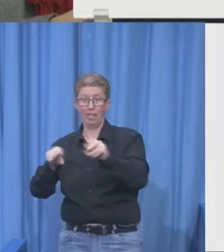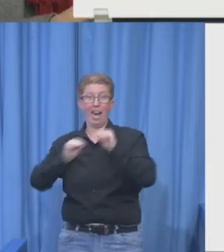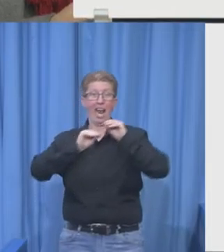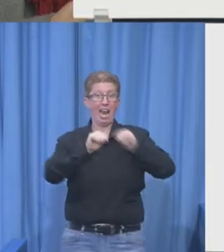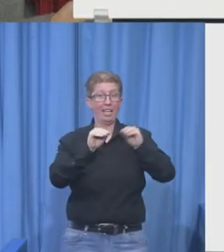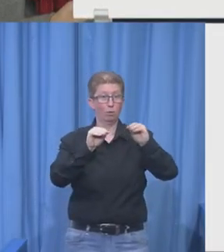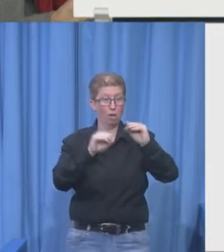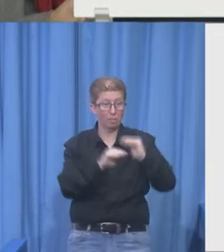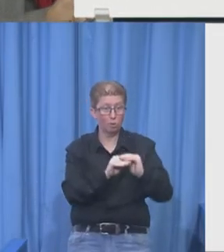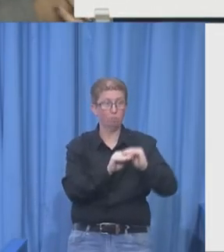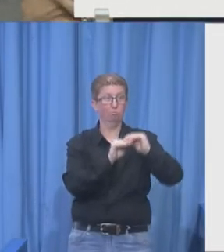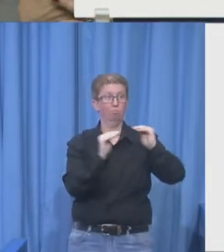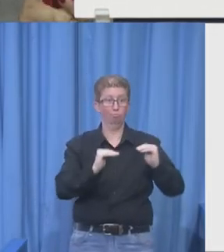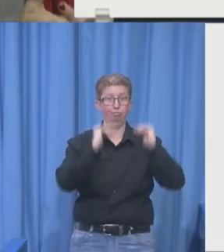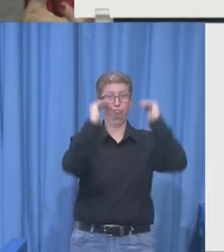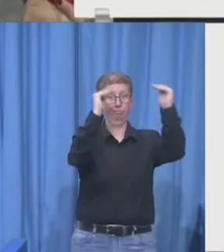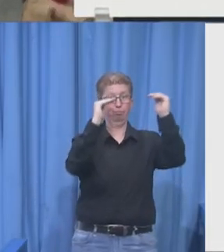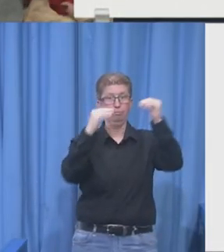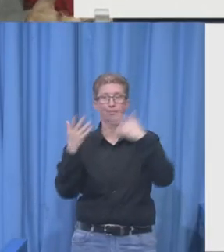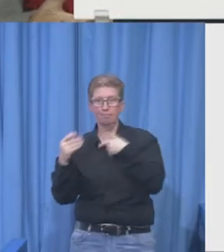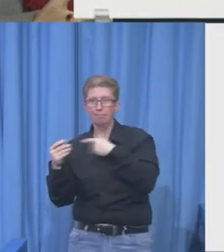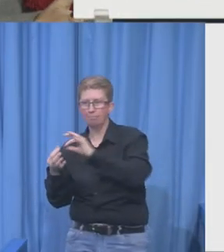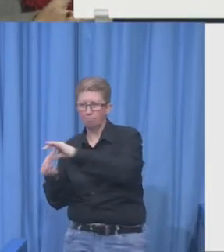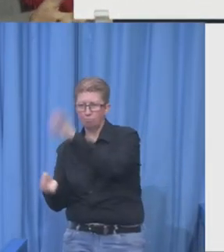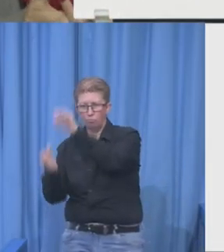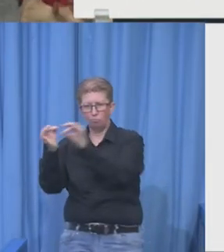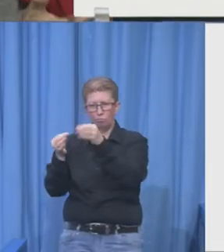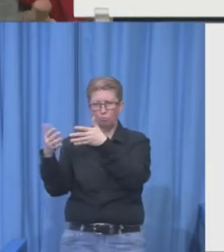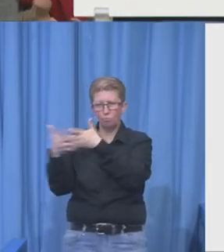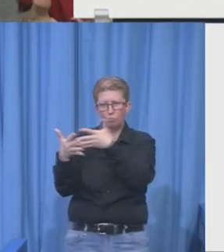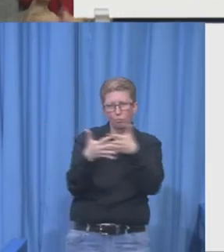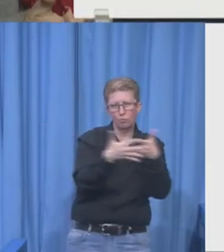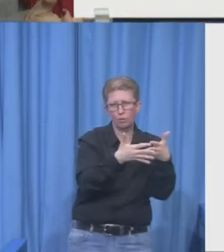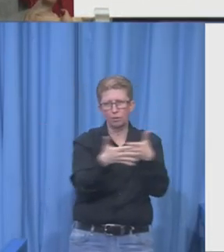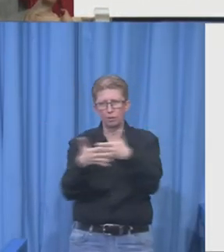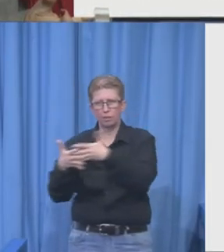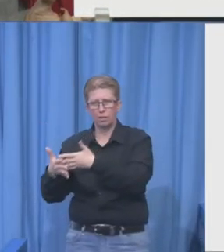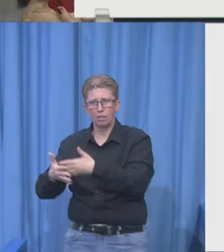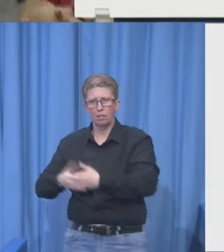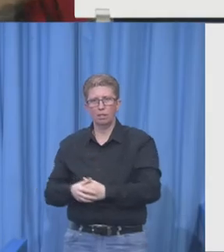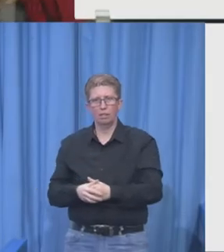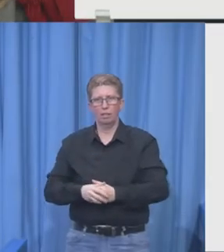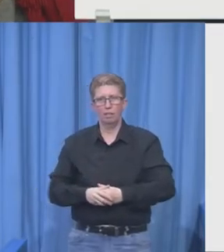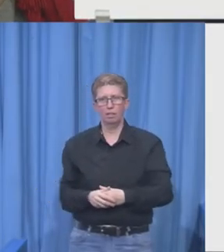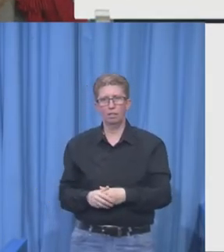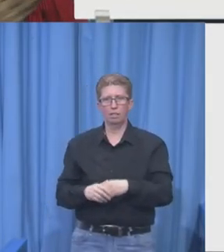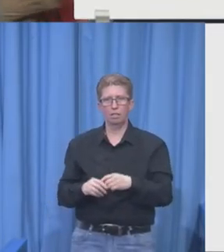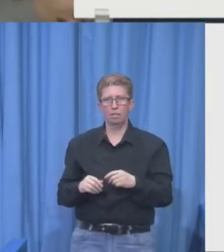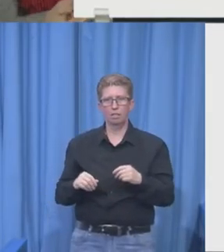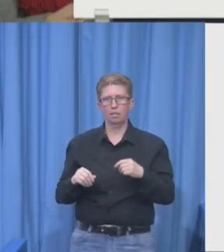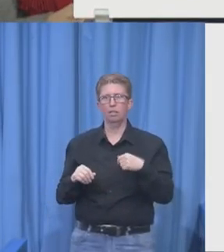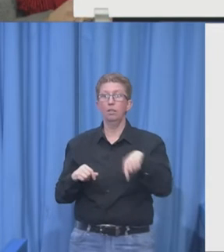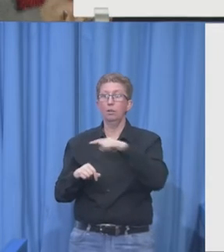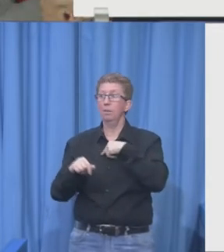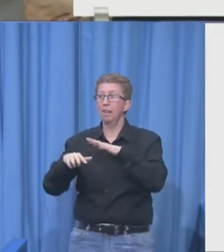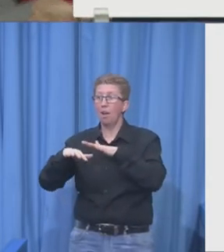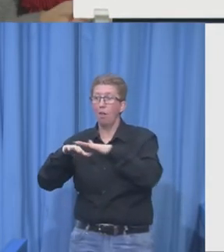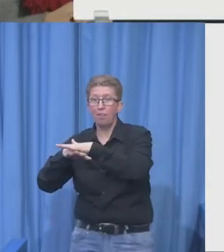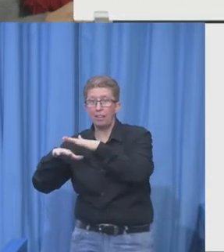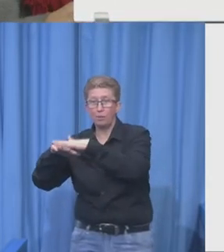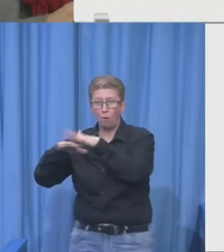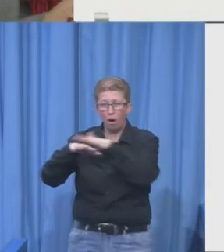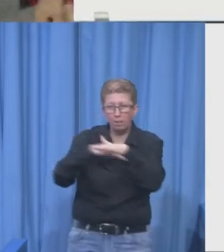that level, we try to participate actively in networking. For example, Ashoka that was